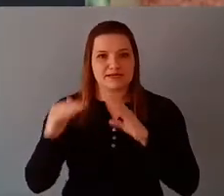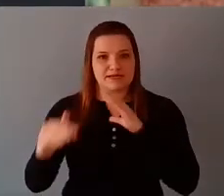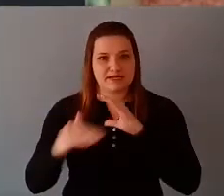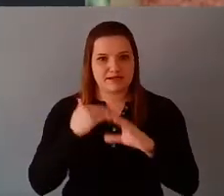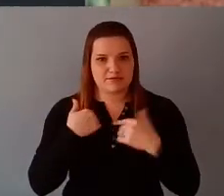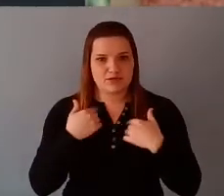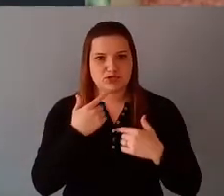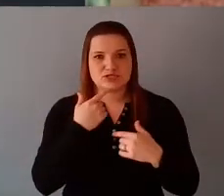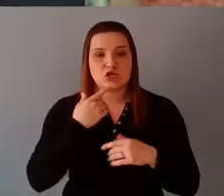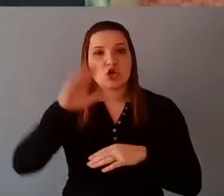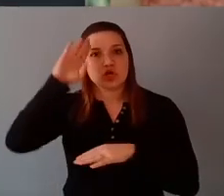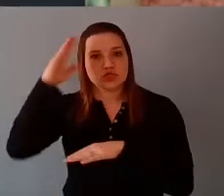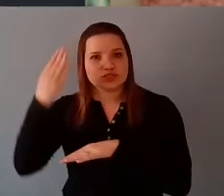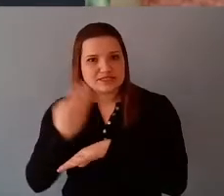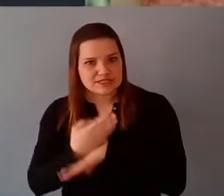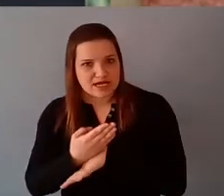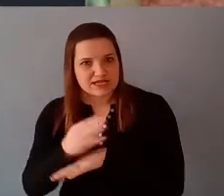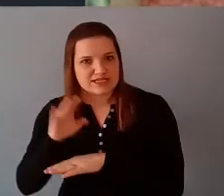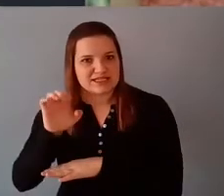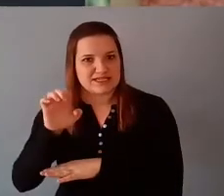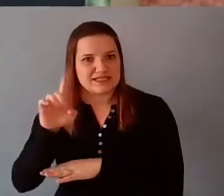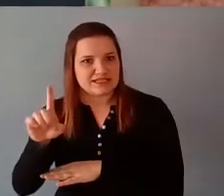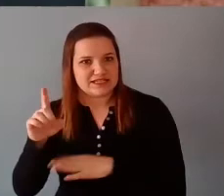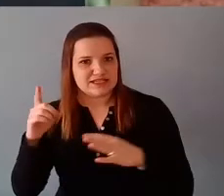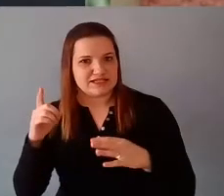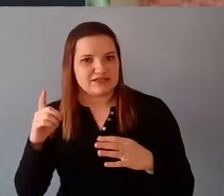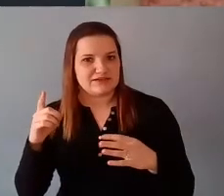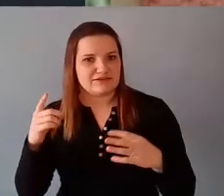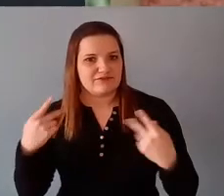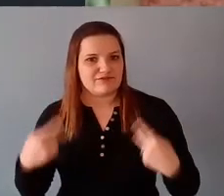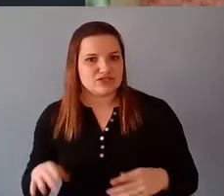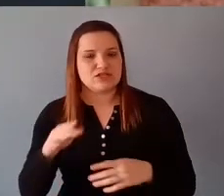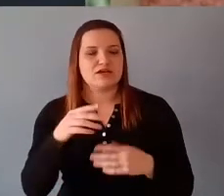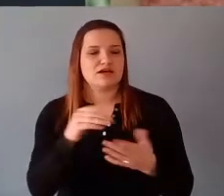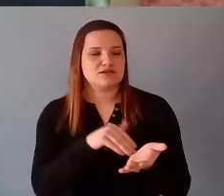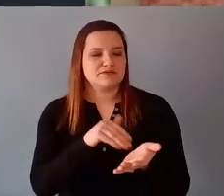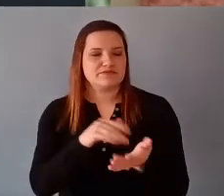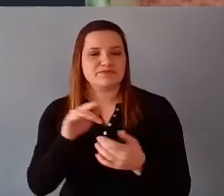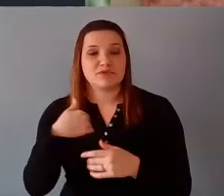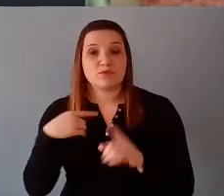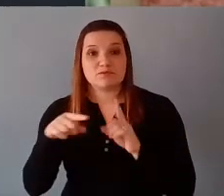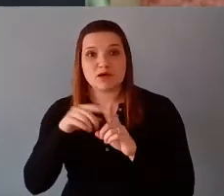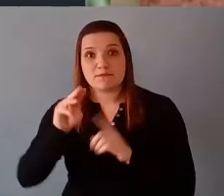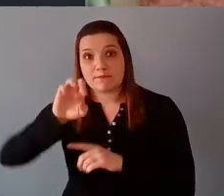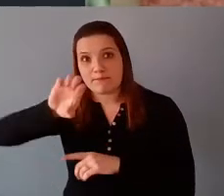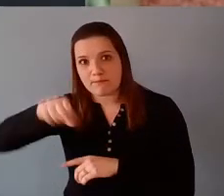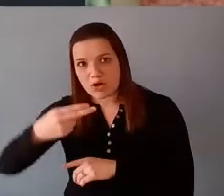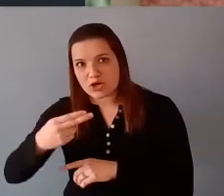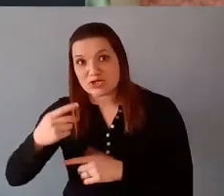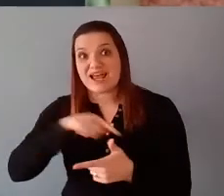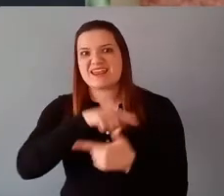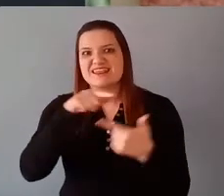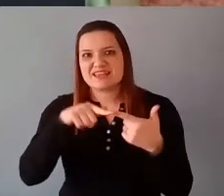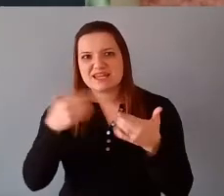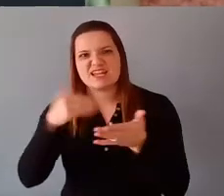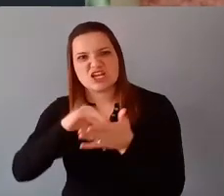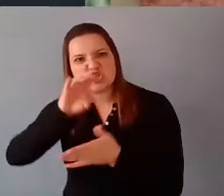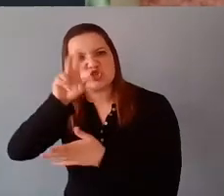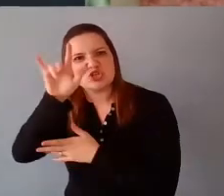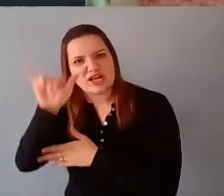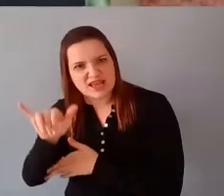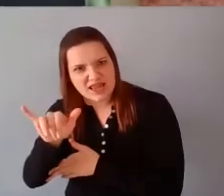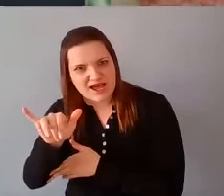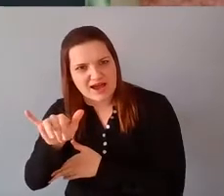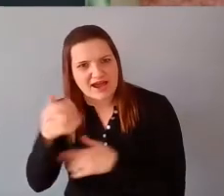that her son, who is an ED physician, saw a patient who was positive in March and then had symptoms again in July, and this was confirmed